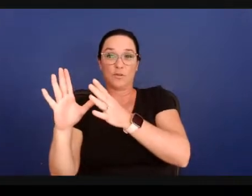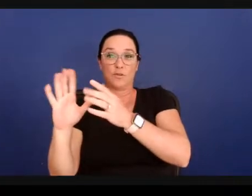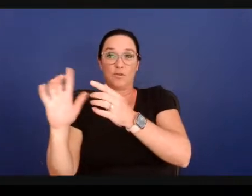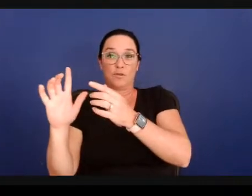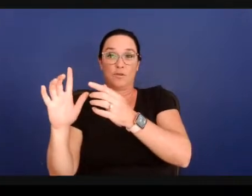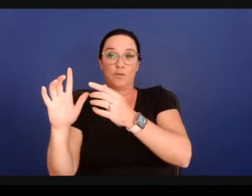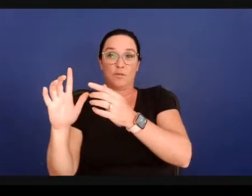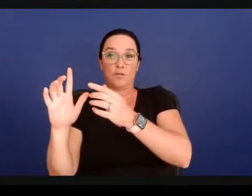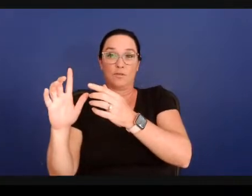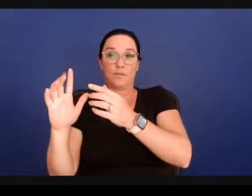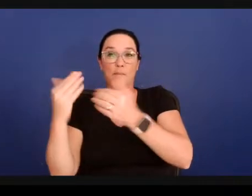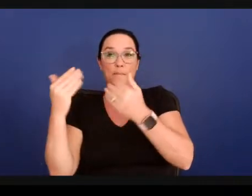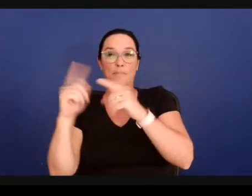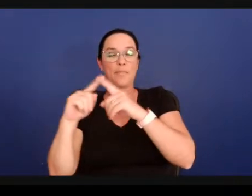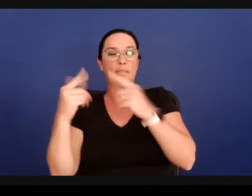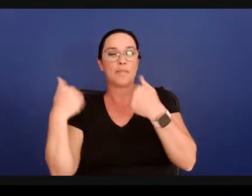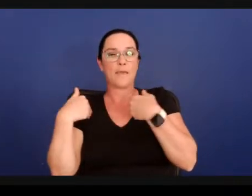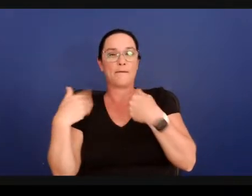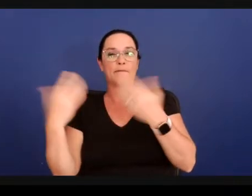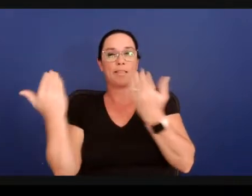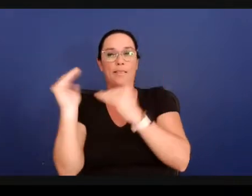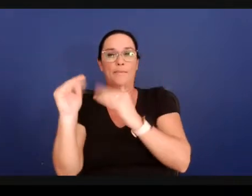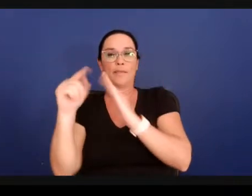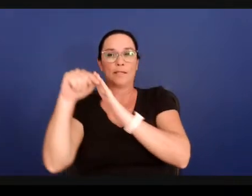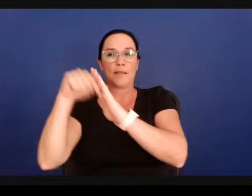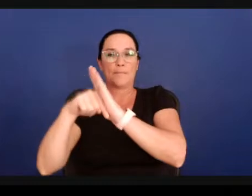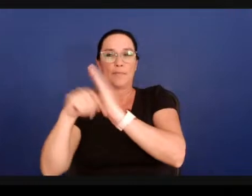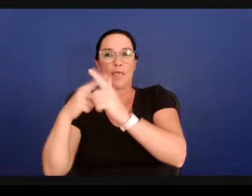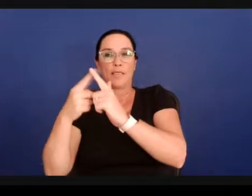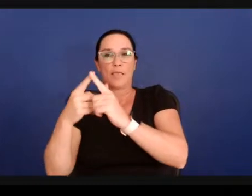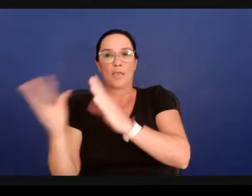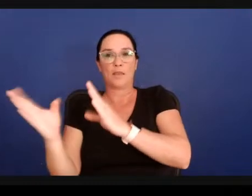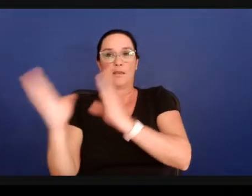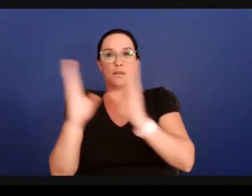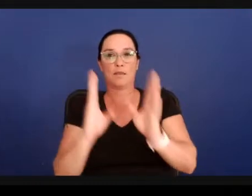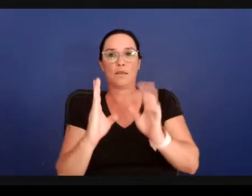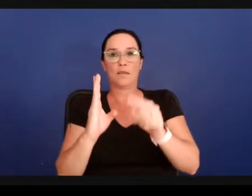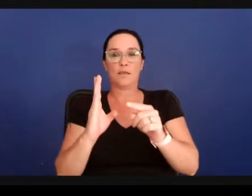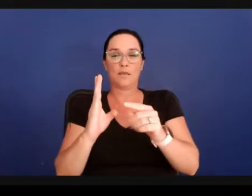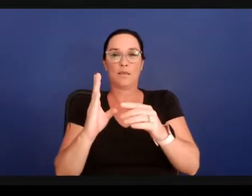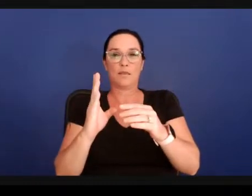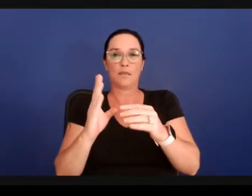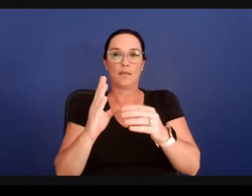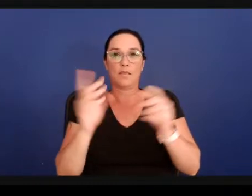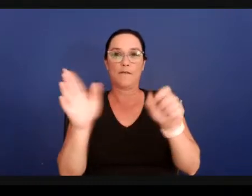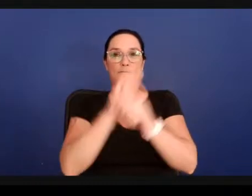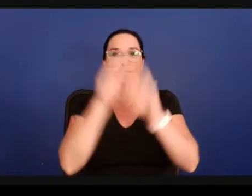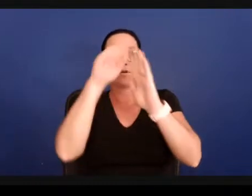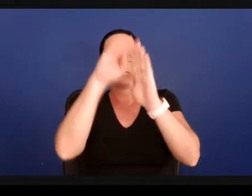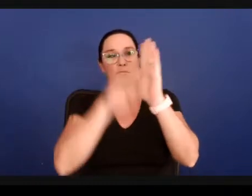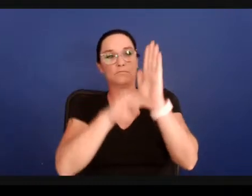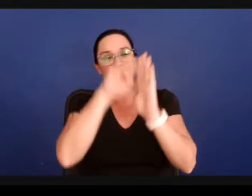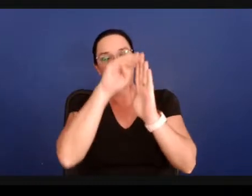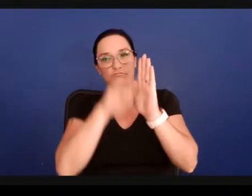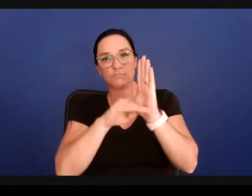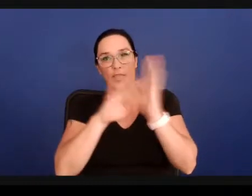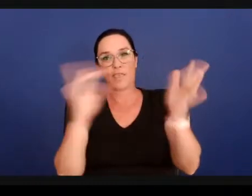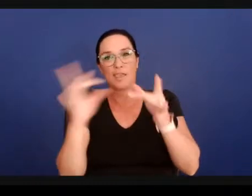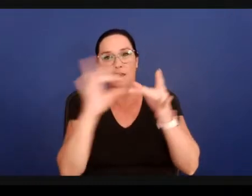limited depth here as well. And there is that full range near the summit that connects these systems together